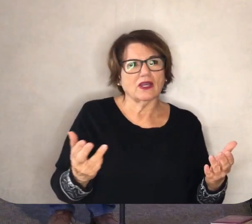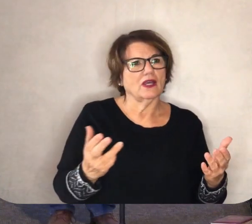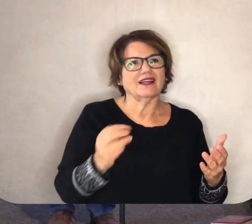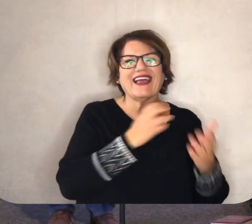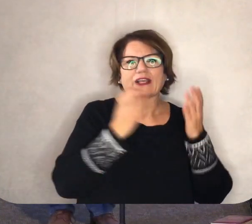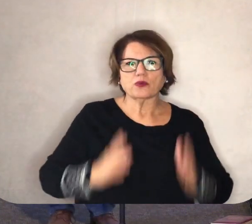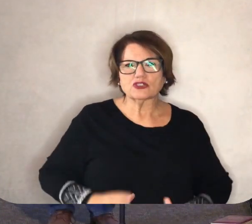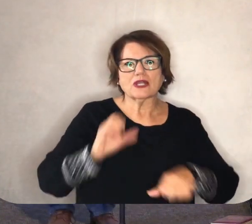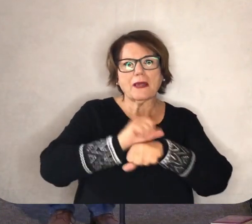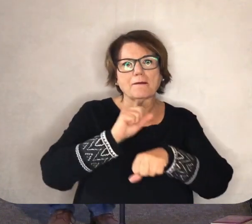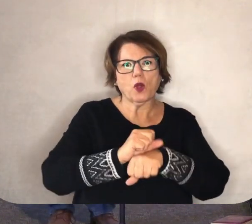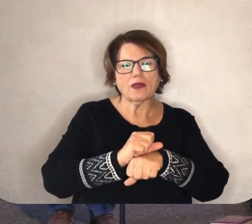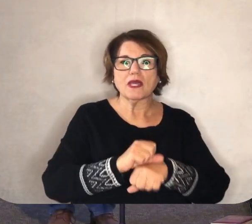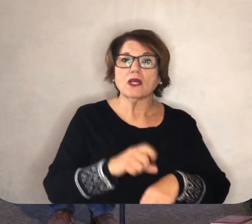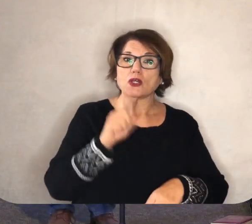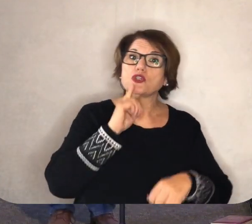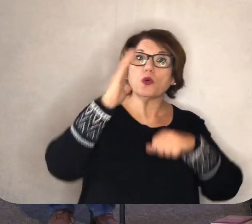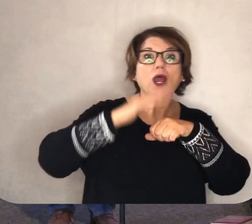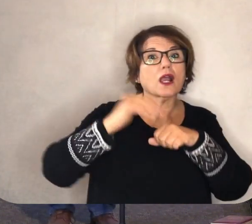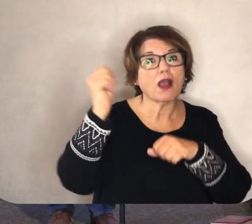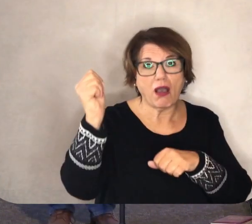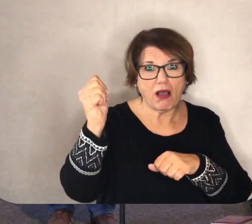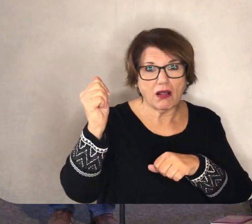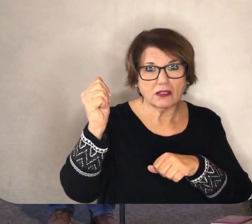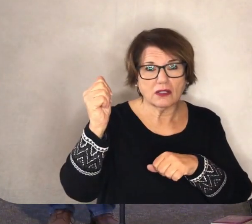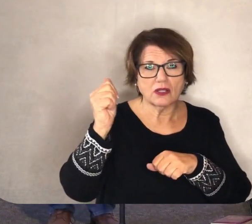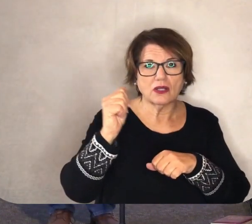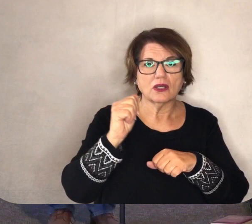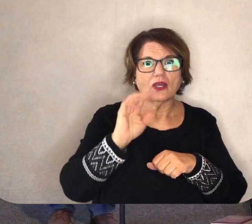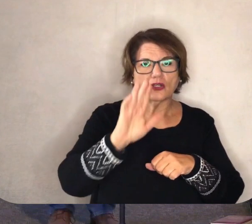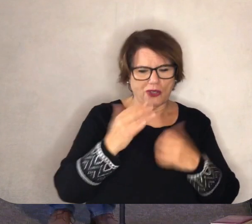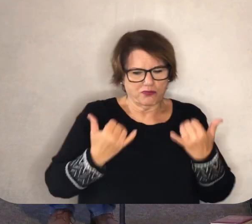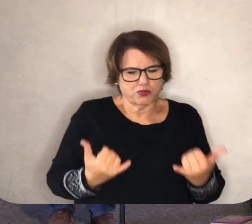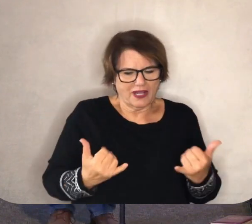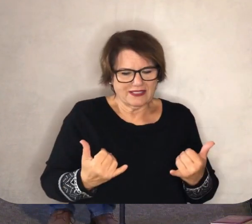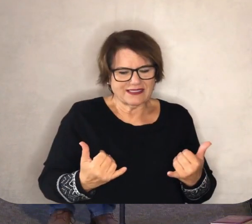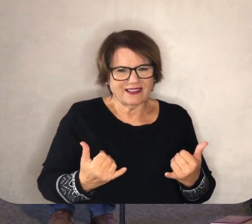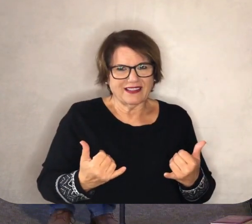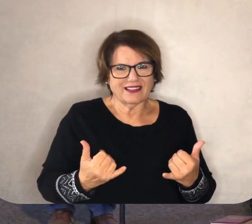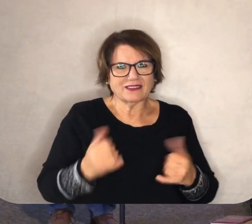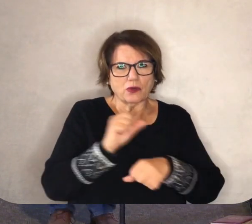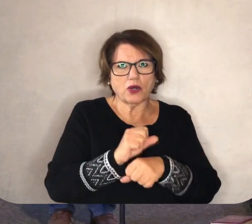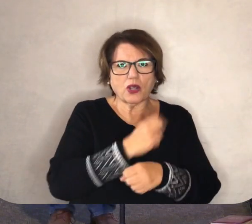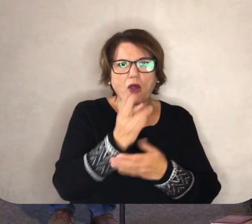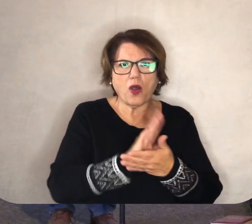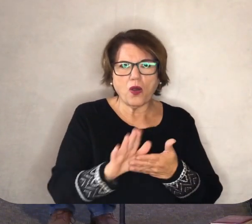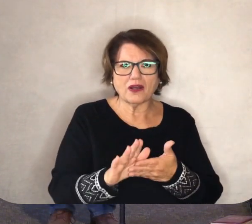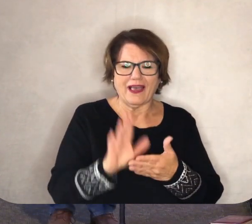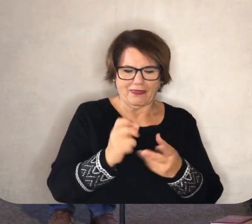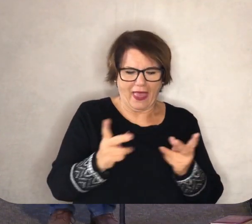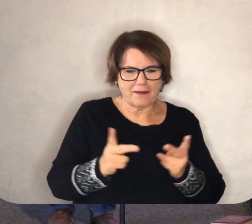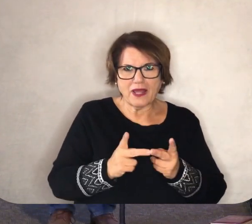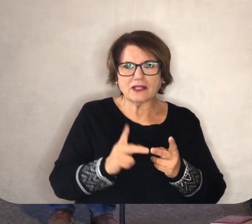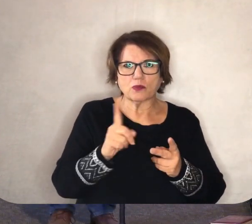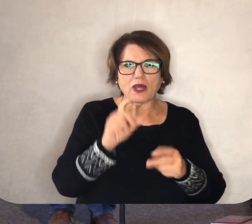employment. You are called instead to make your present vocation holy, to make the place where